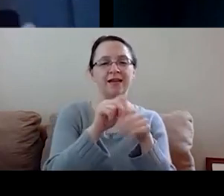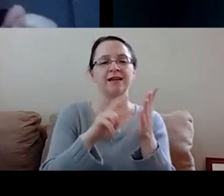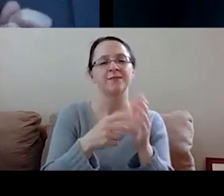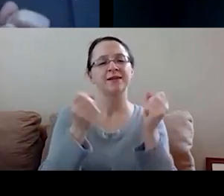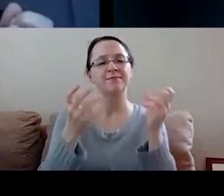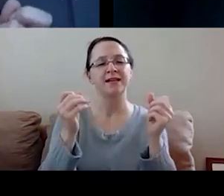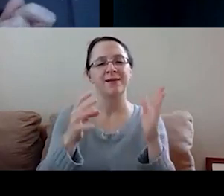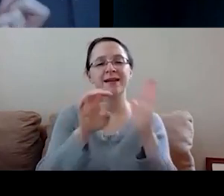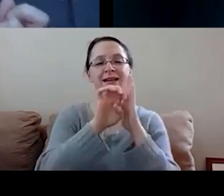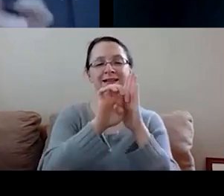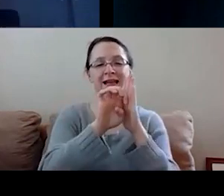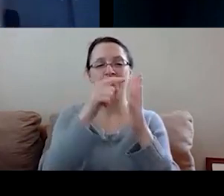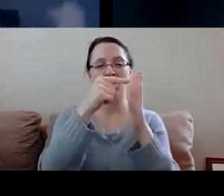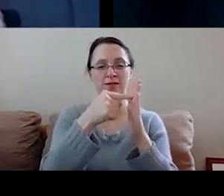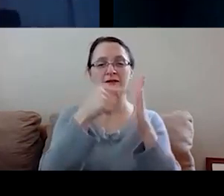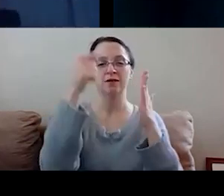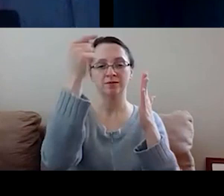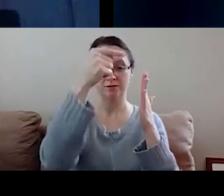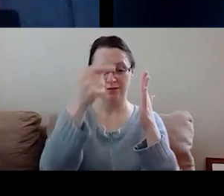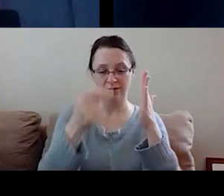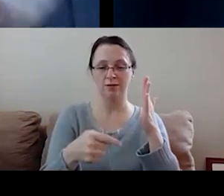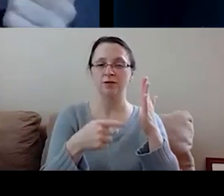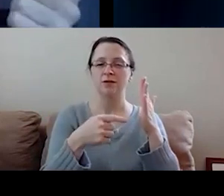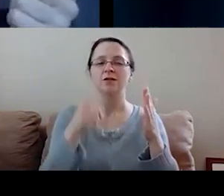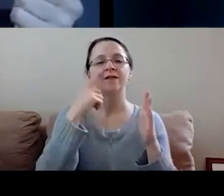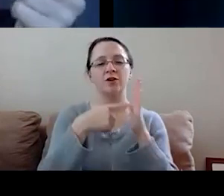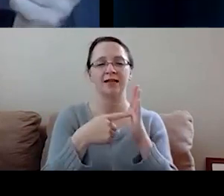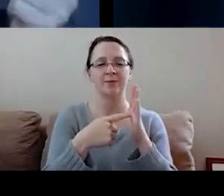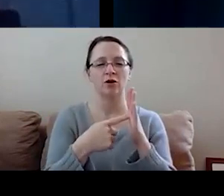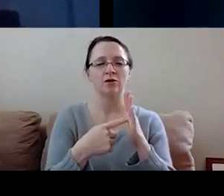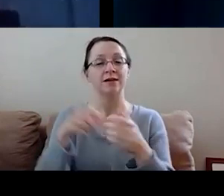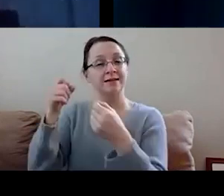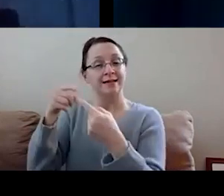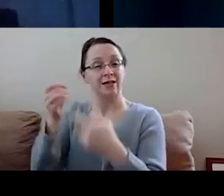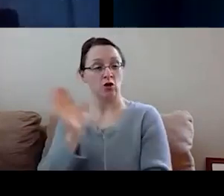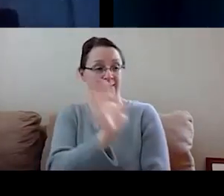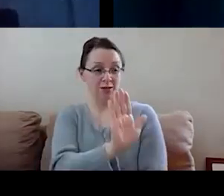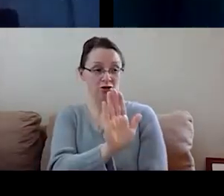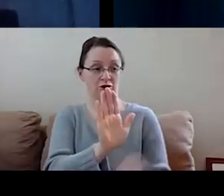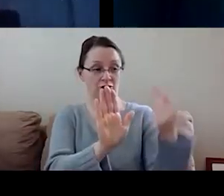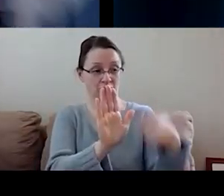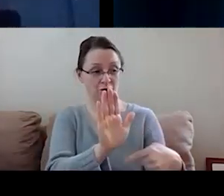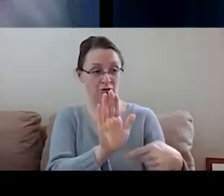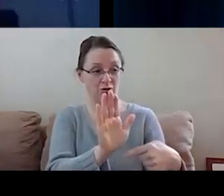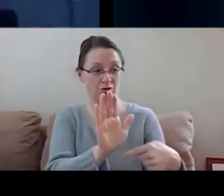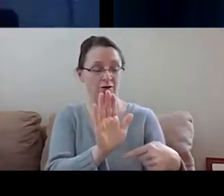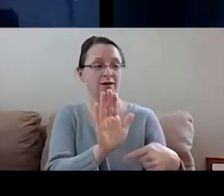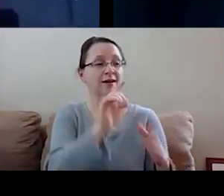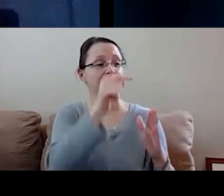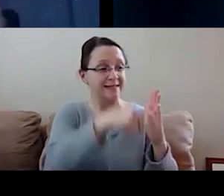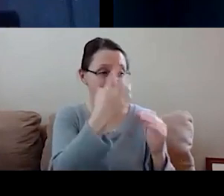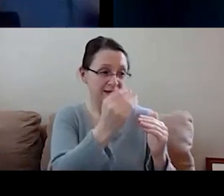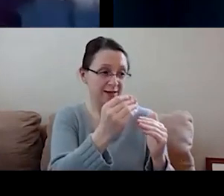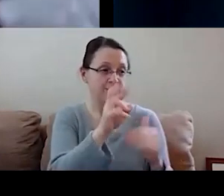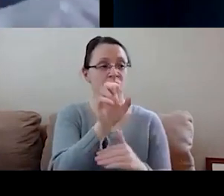many examples to that machine. So you say, okay, here is the signal, and this signal is light sleep. This is deep sleep. This is